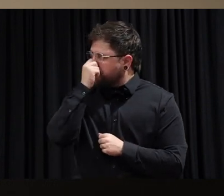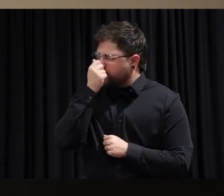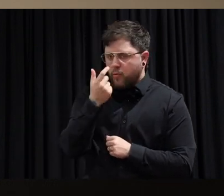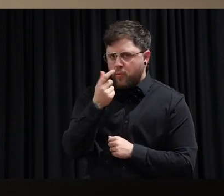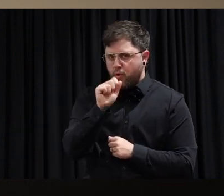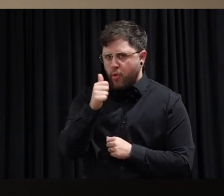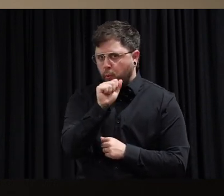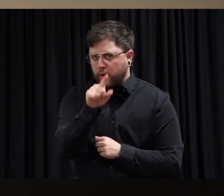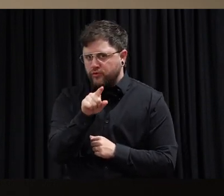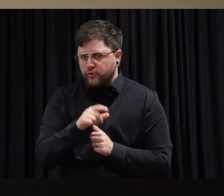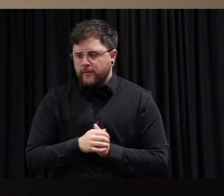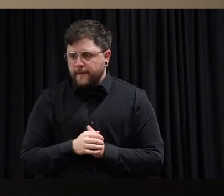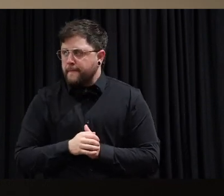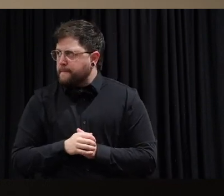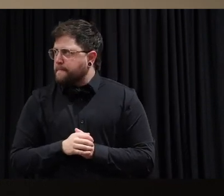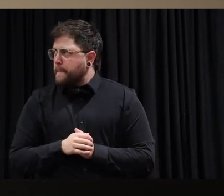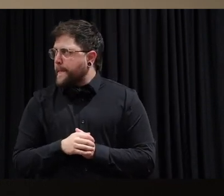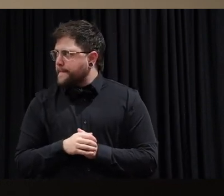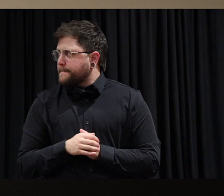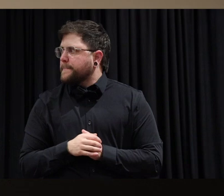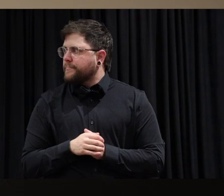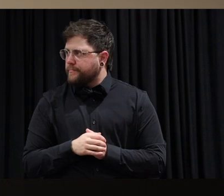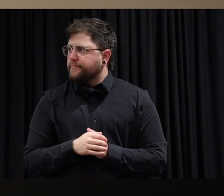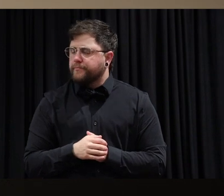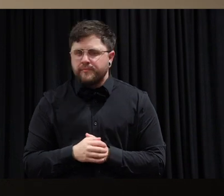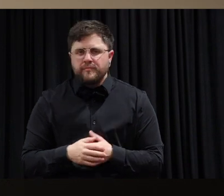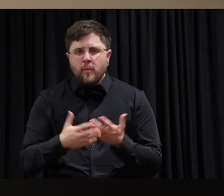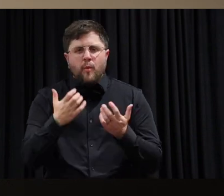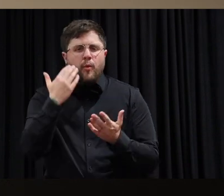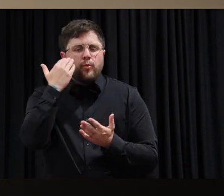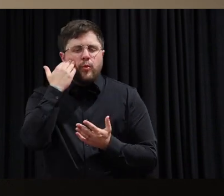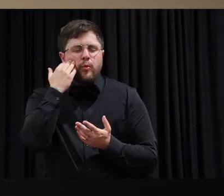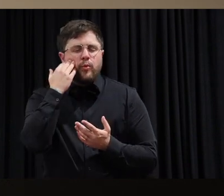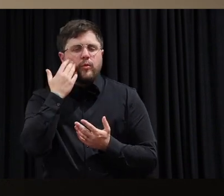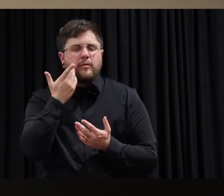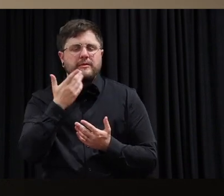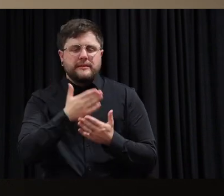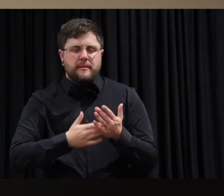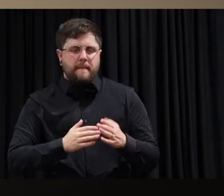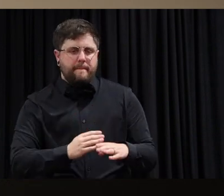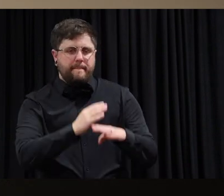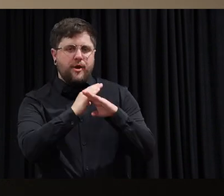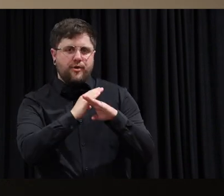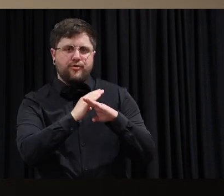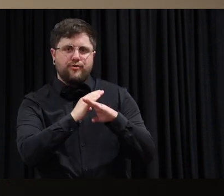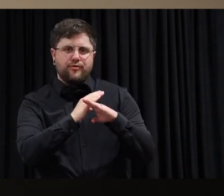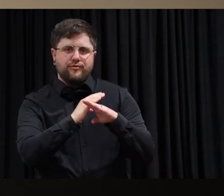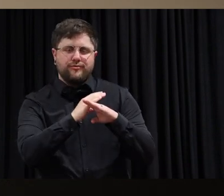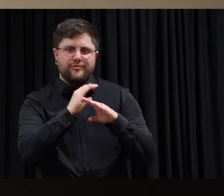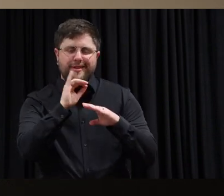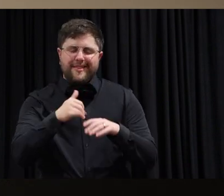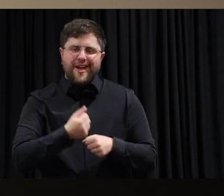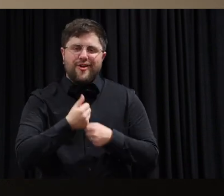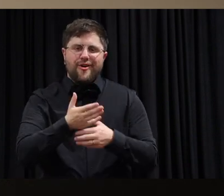got a question here. I'd like to know, what are some of the barriers that are keeping minorities out